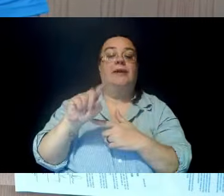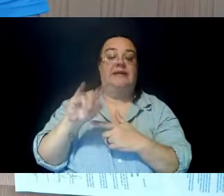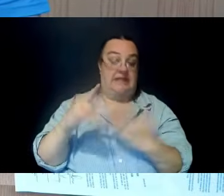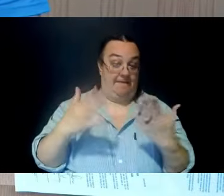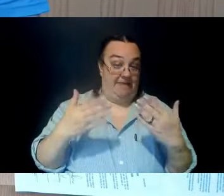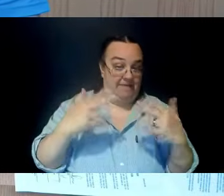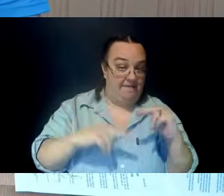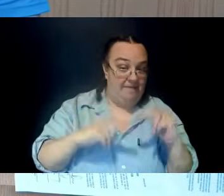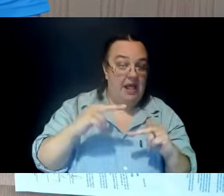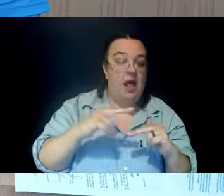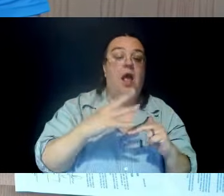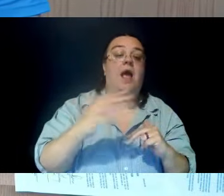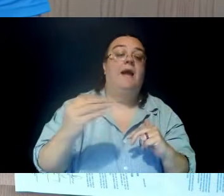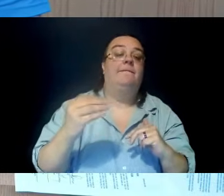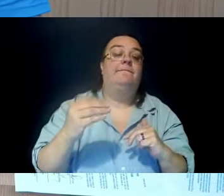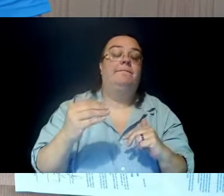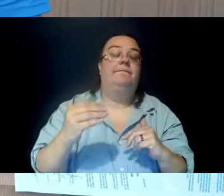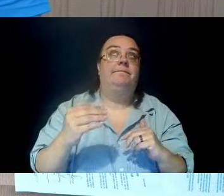essentially,